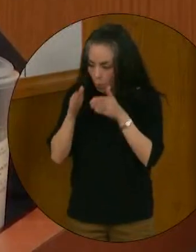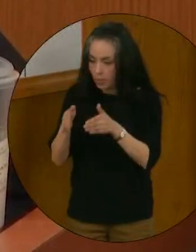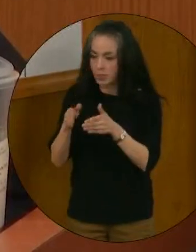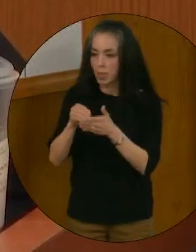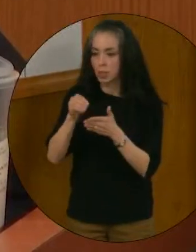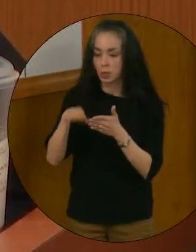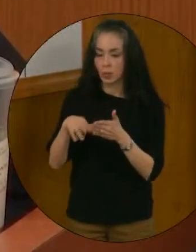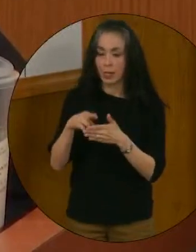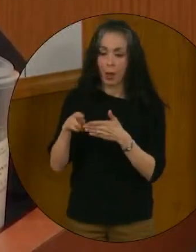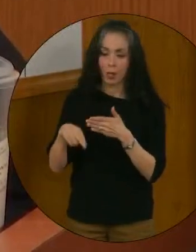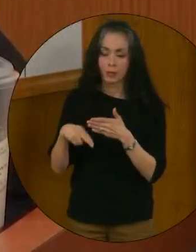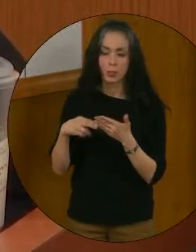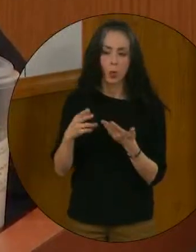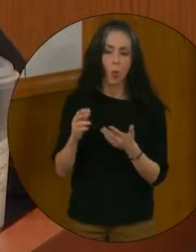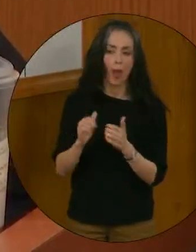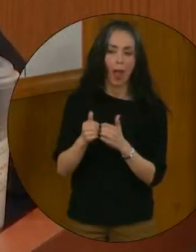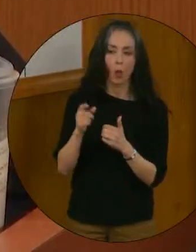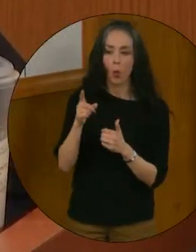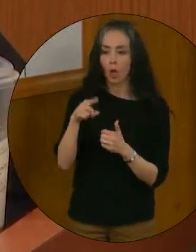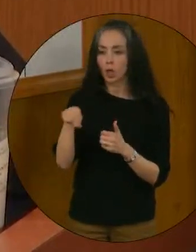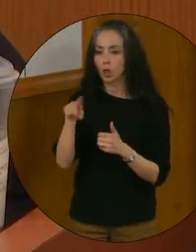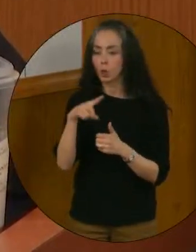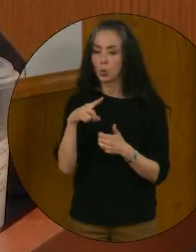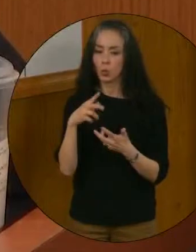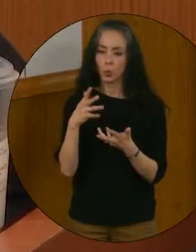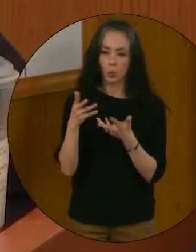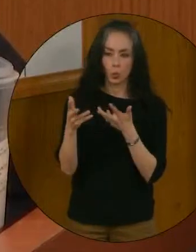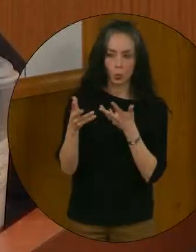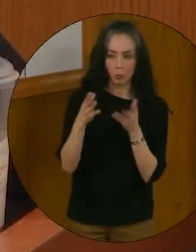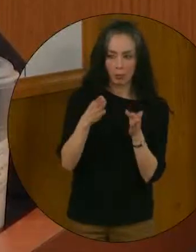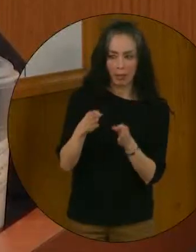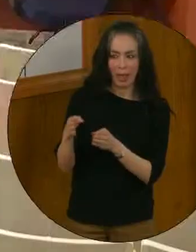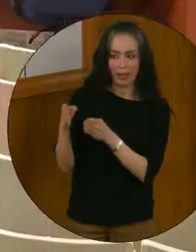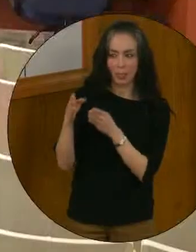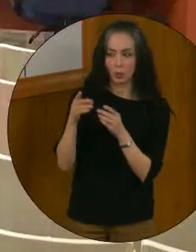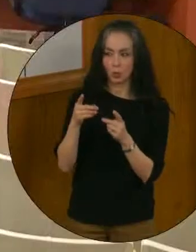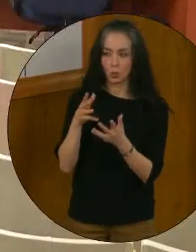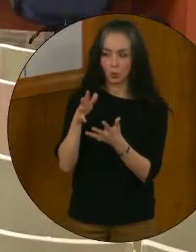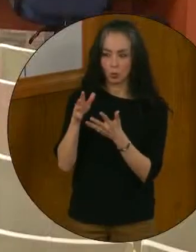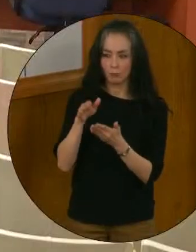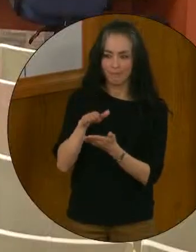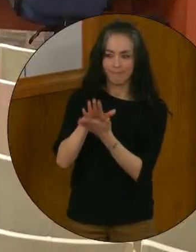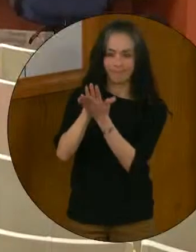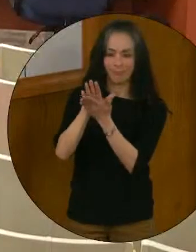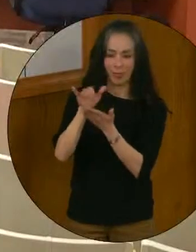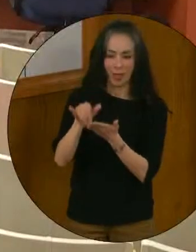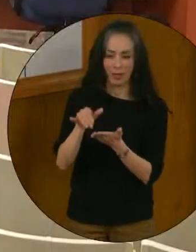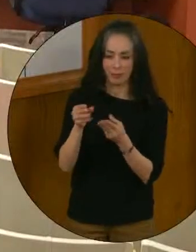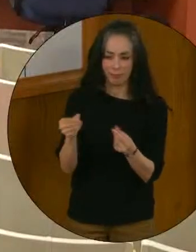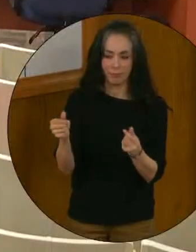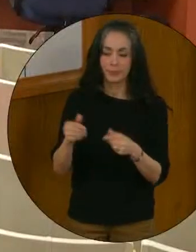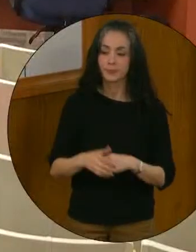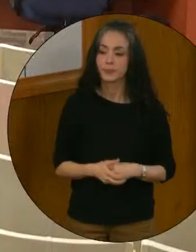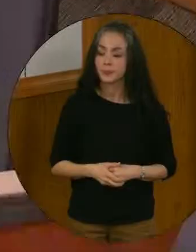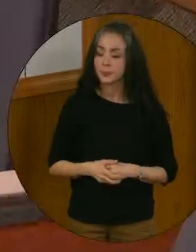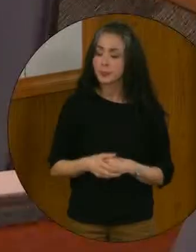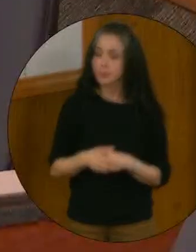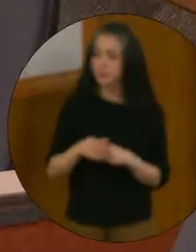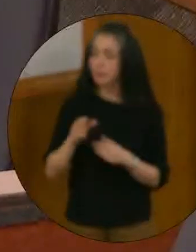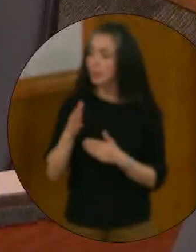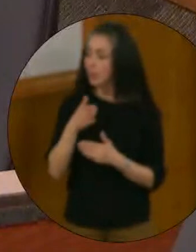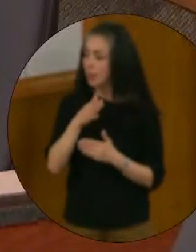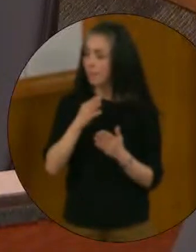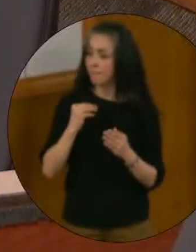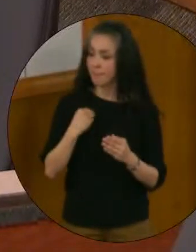guys, formulating to combat that? Thank you, Trustee Williams. Dr. Jara? Madam President, members of the